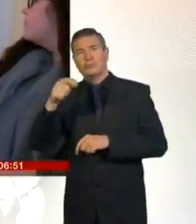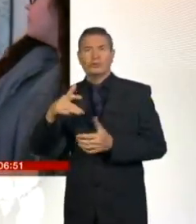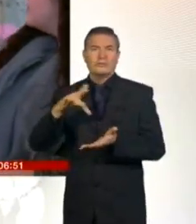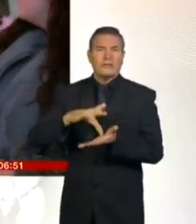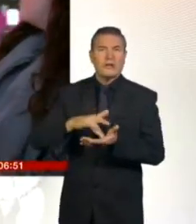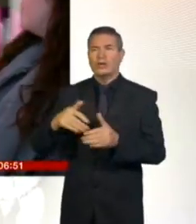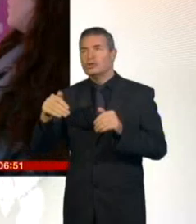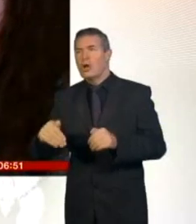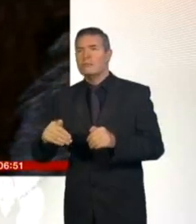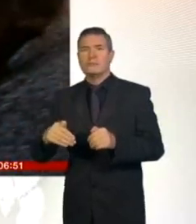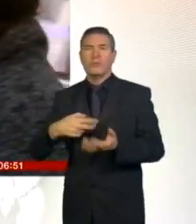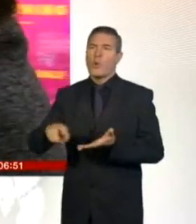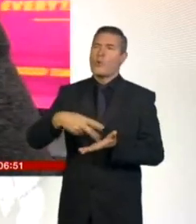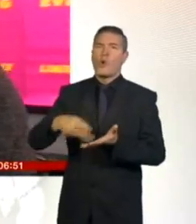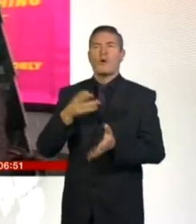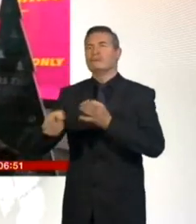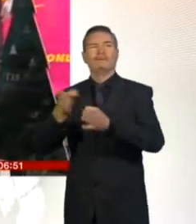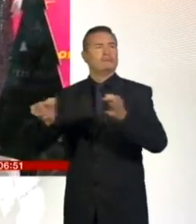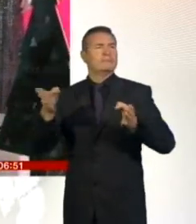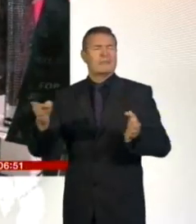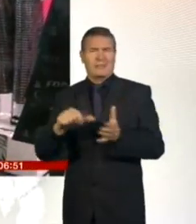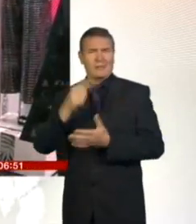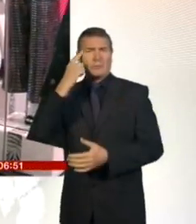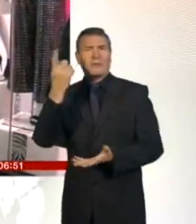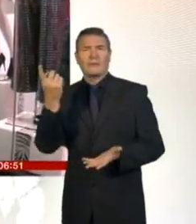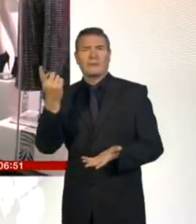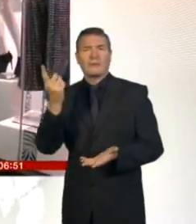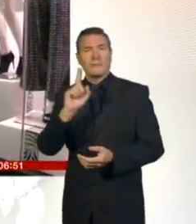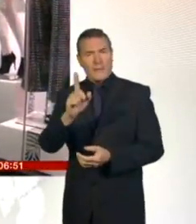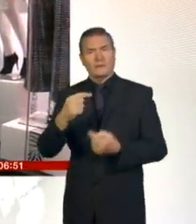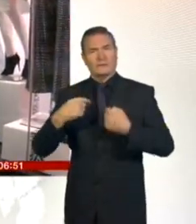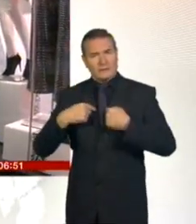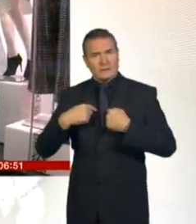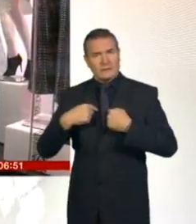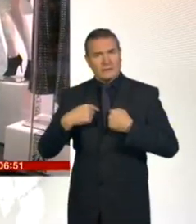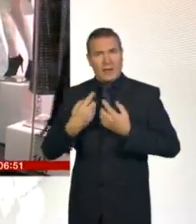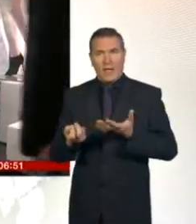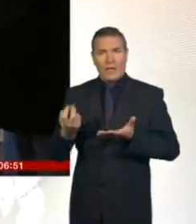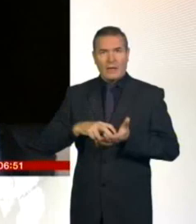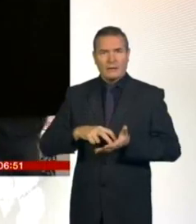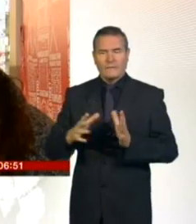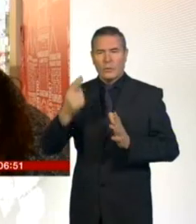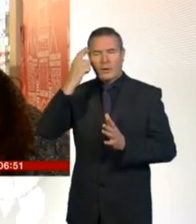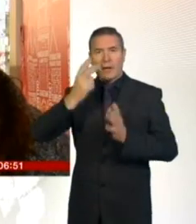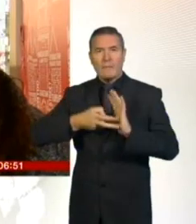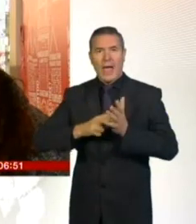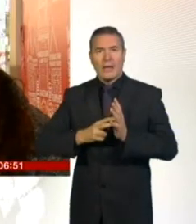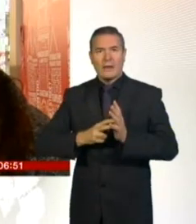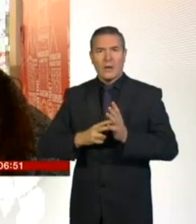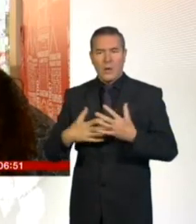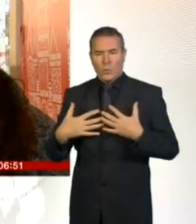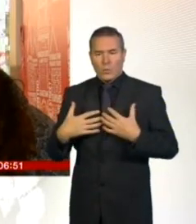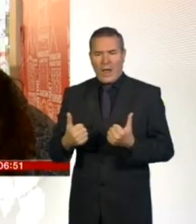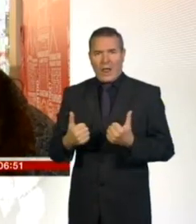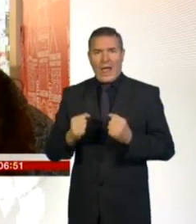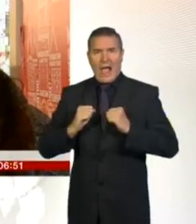centre, and they don't really have to think about it that much. Whereas I get up and I have to think, am I well enough? Do I have the